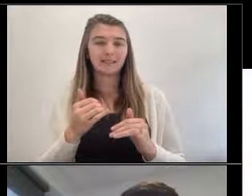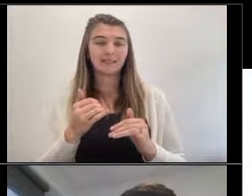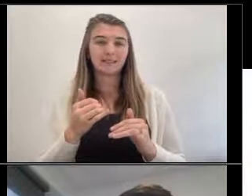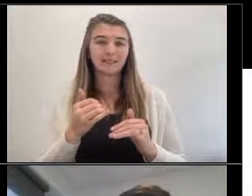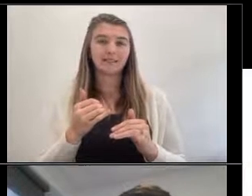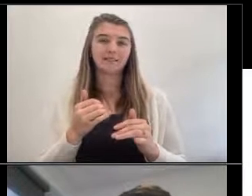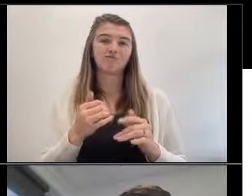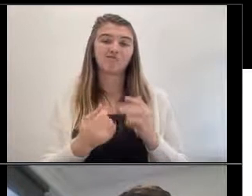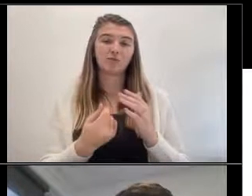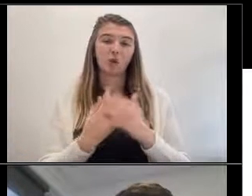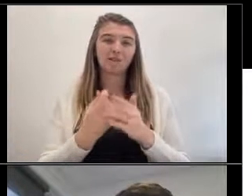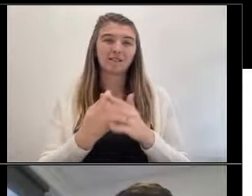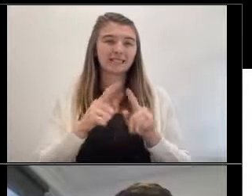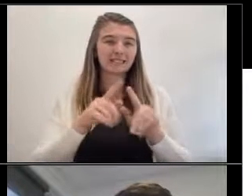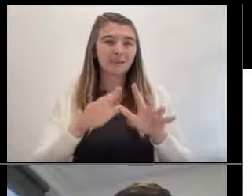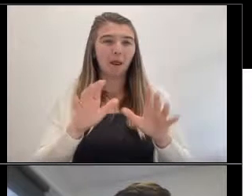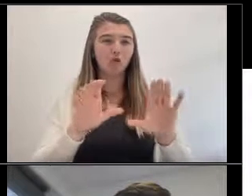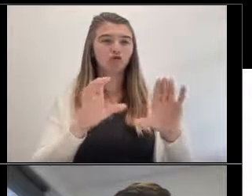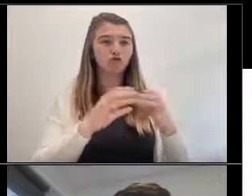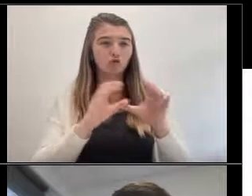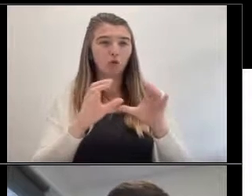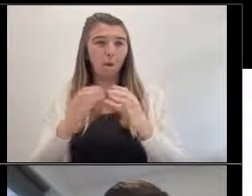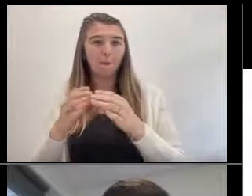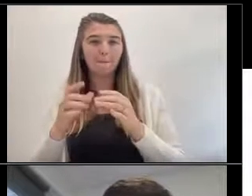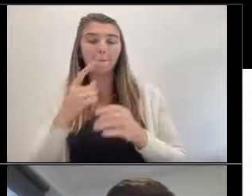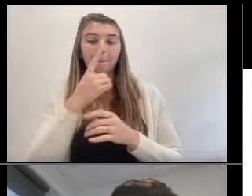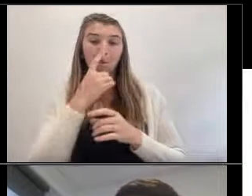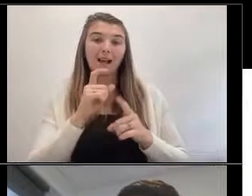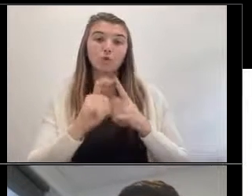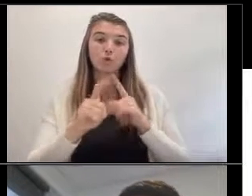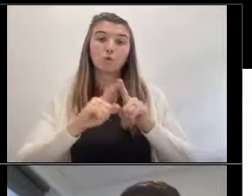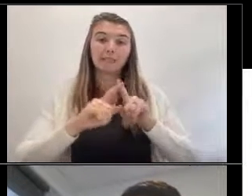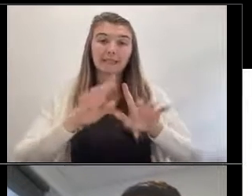of continuously do something fairly similar in a similar area.